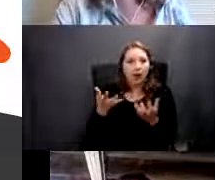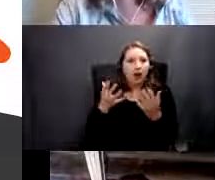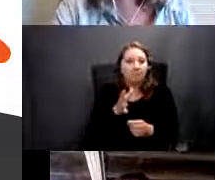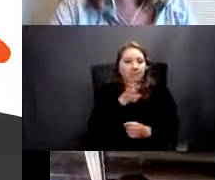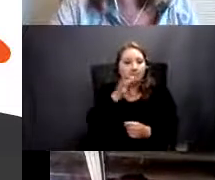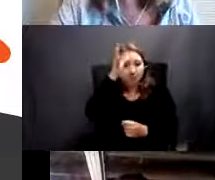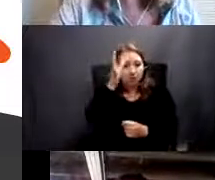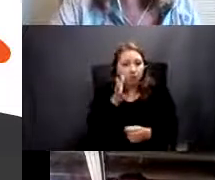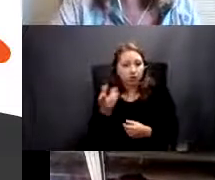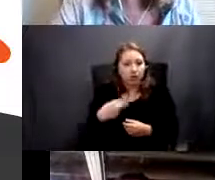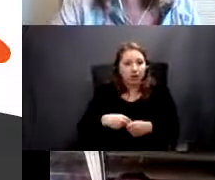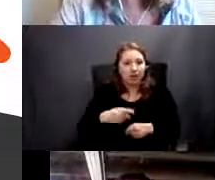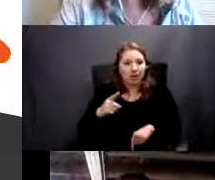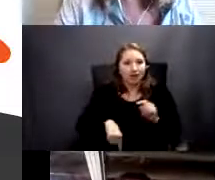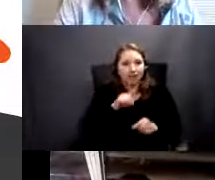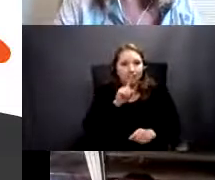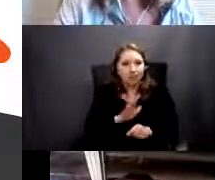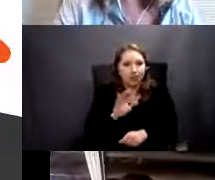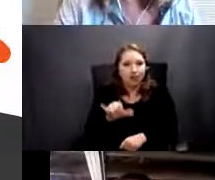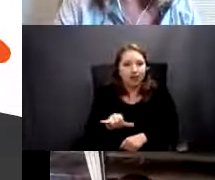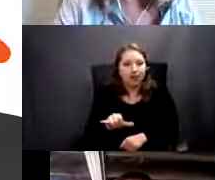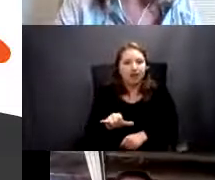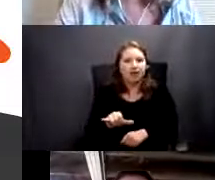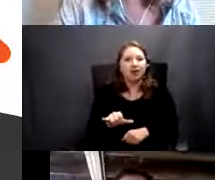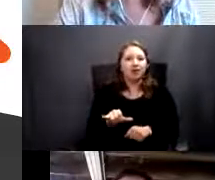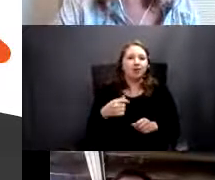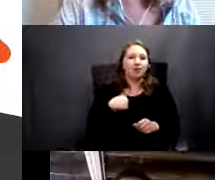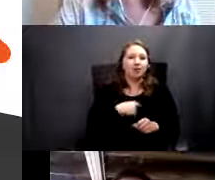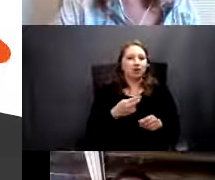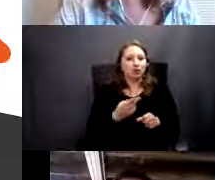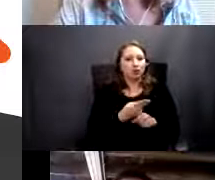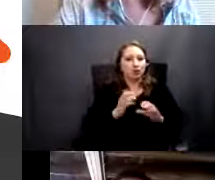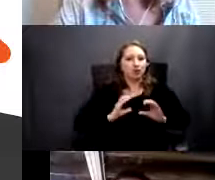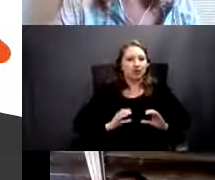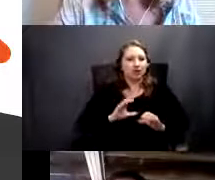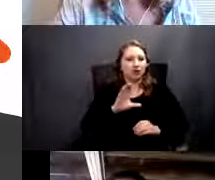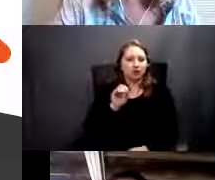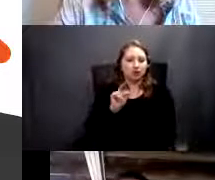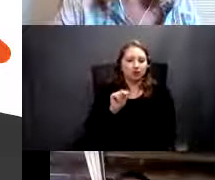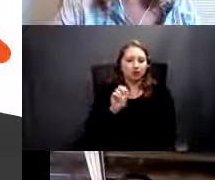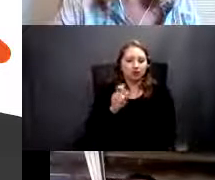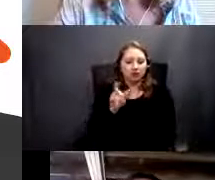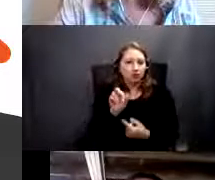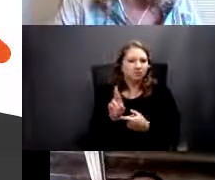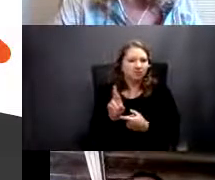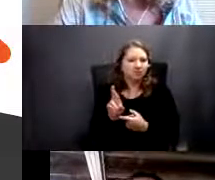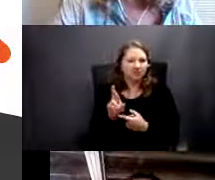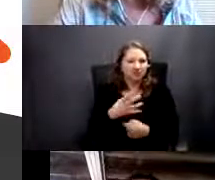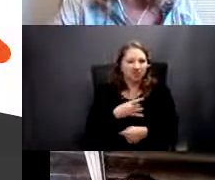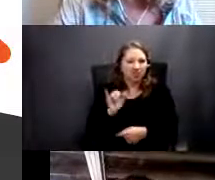with. CCS tends to call them consumers, and I don't like that word. So I either say client or parent or family.